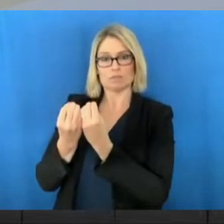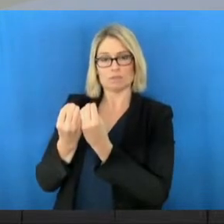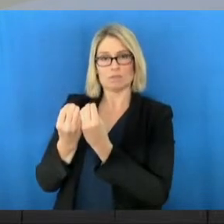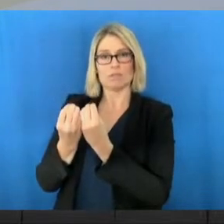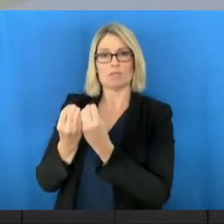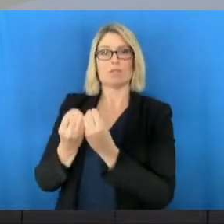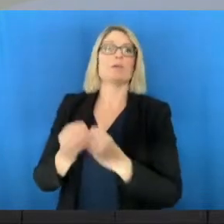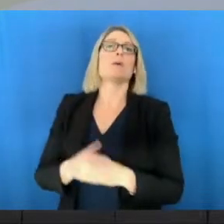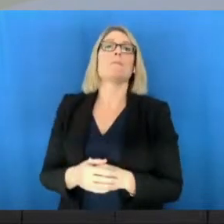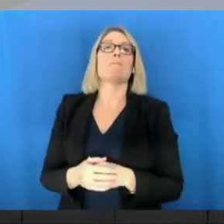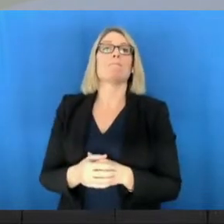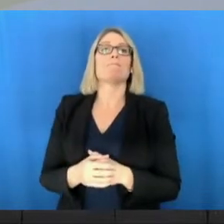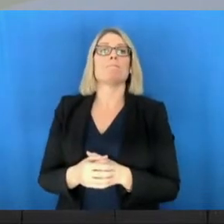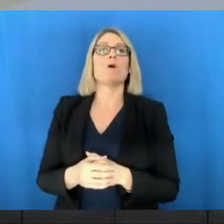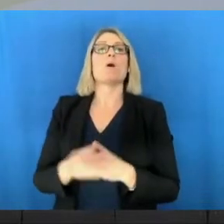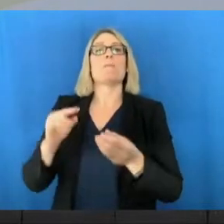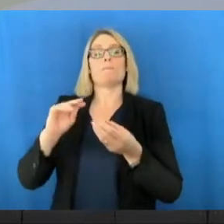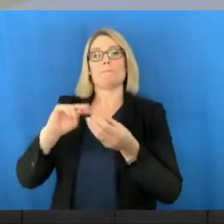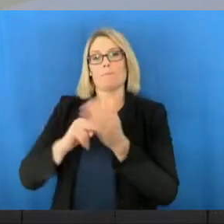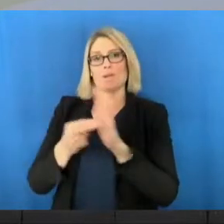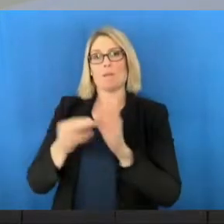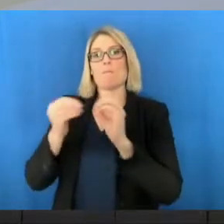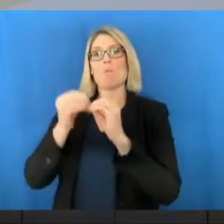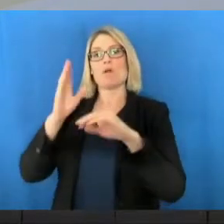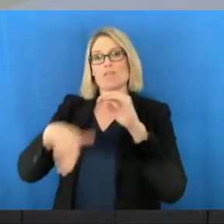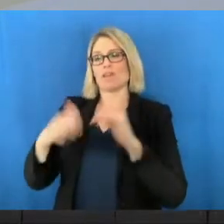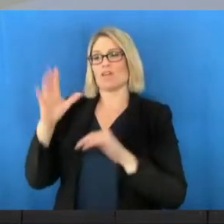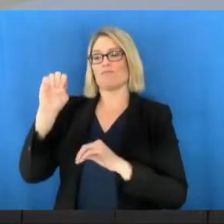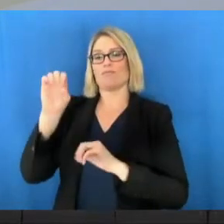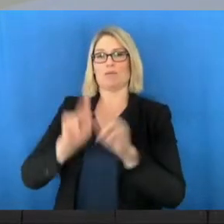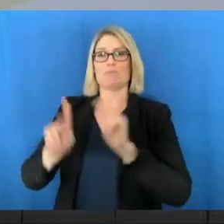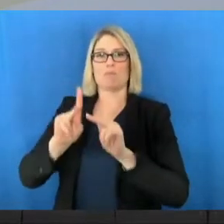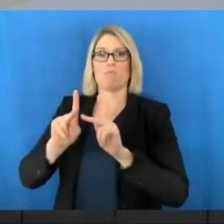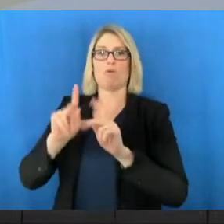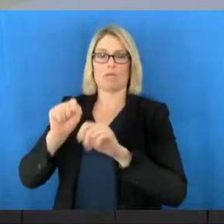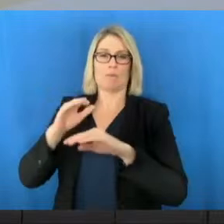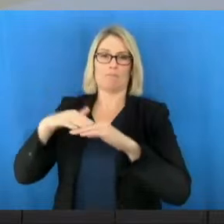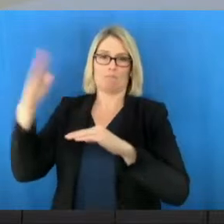the four cohorts of 50 people.